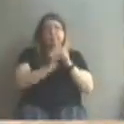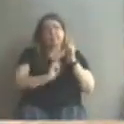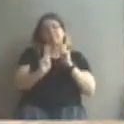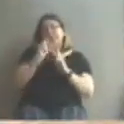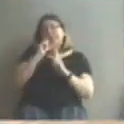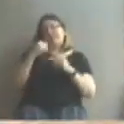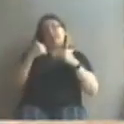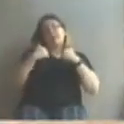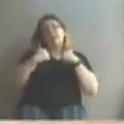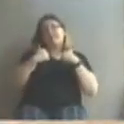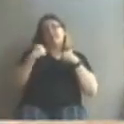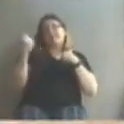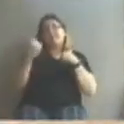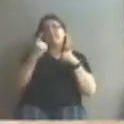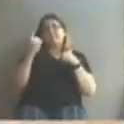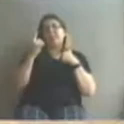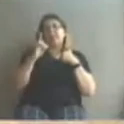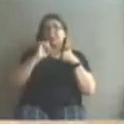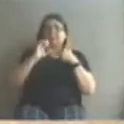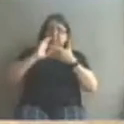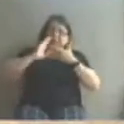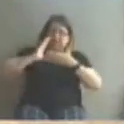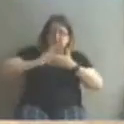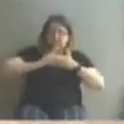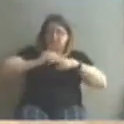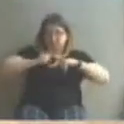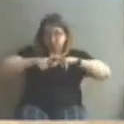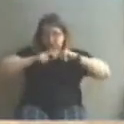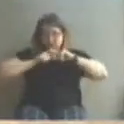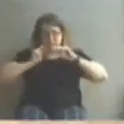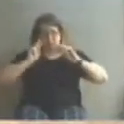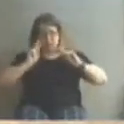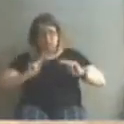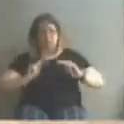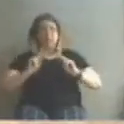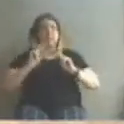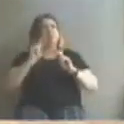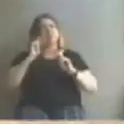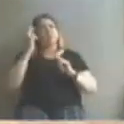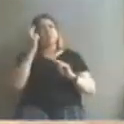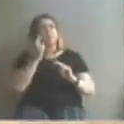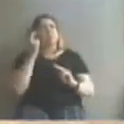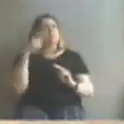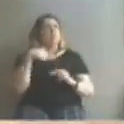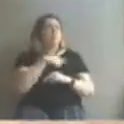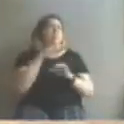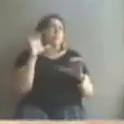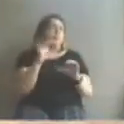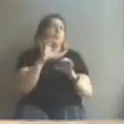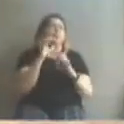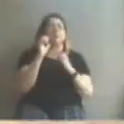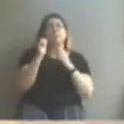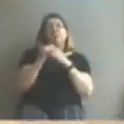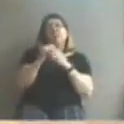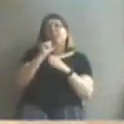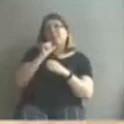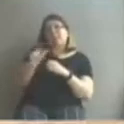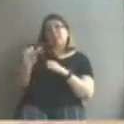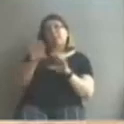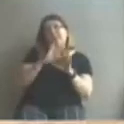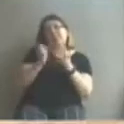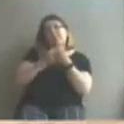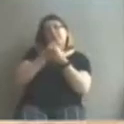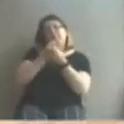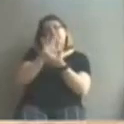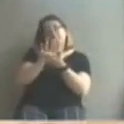have someone really stopping and looking at students and the reasons that we're doing some of the things that we're doing, even with our non-behavior support schools.